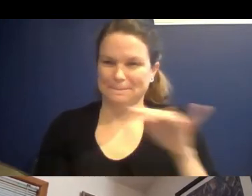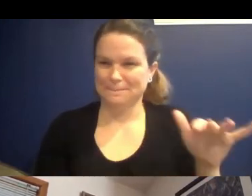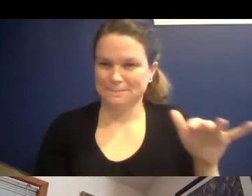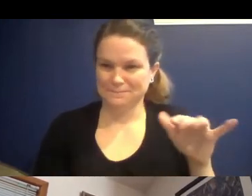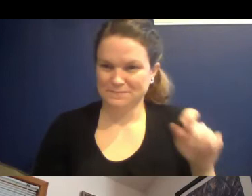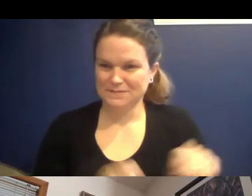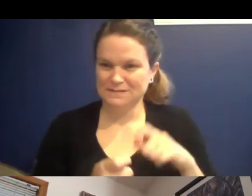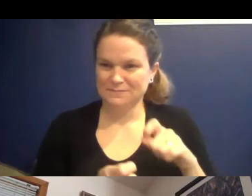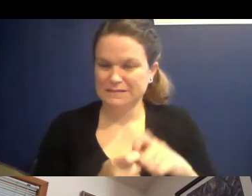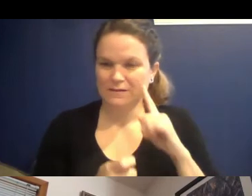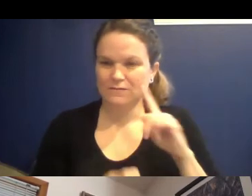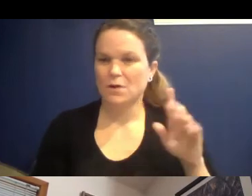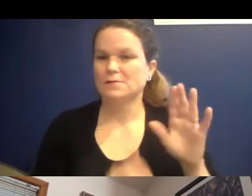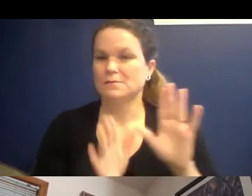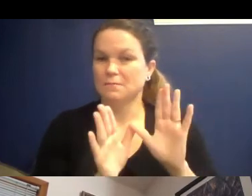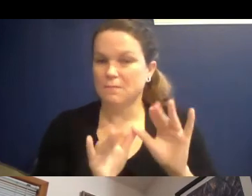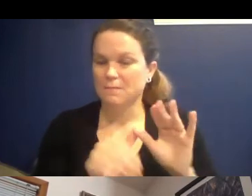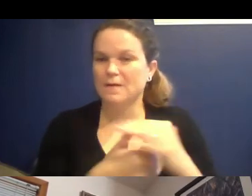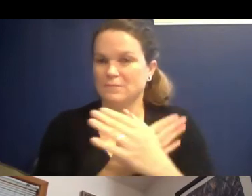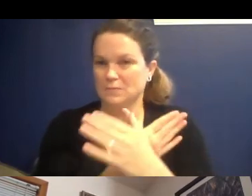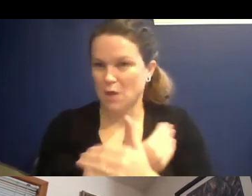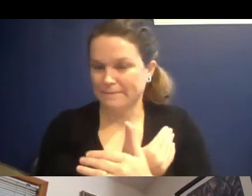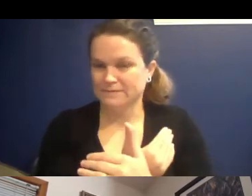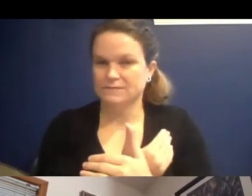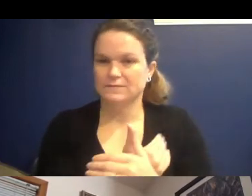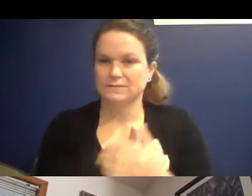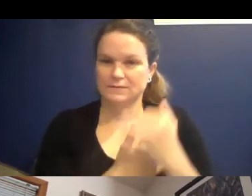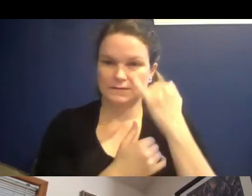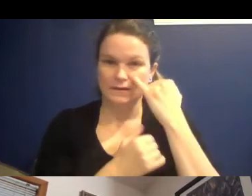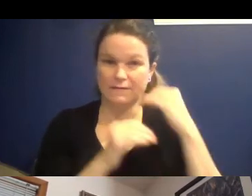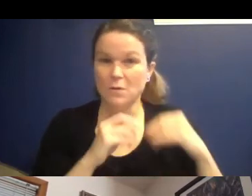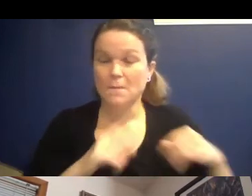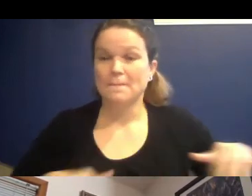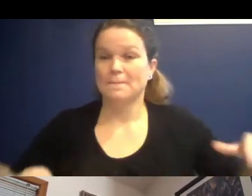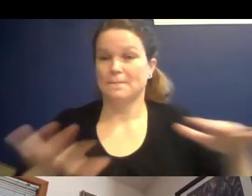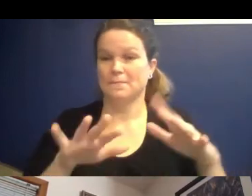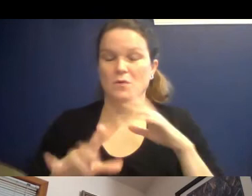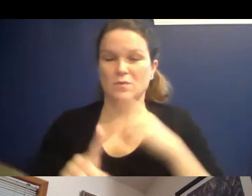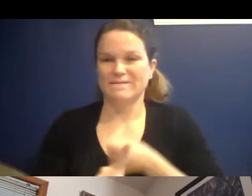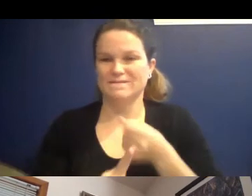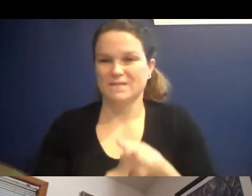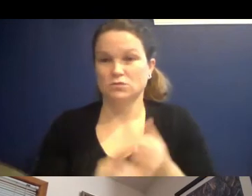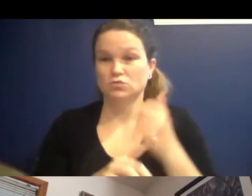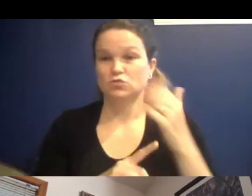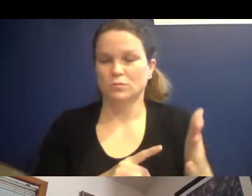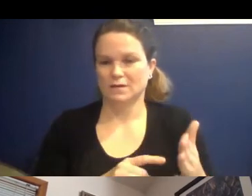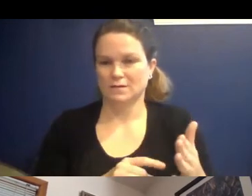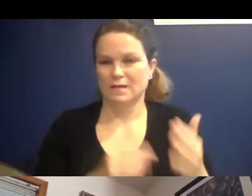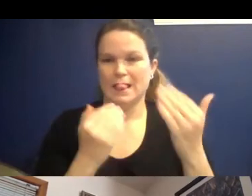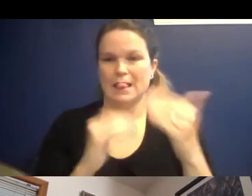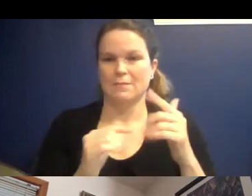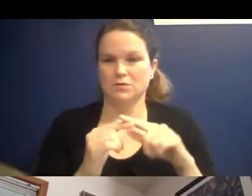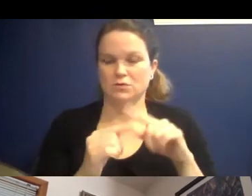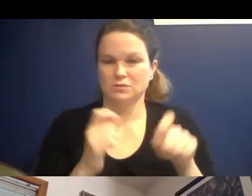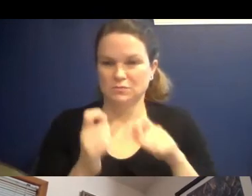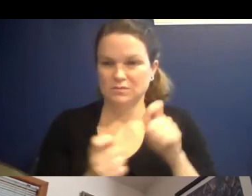specific for butterflies and moths. If you apply BT widely, it will affect more than your targeted species, so limit it to actual